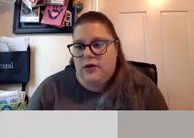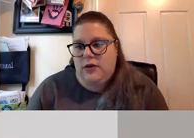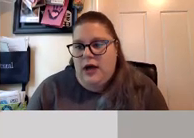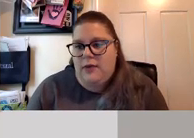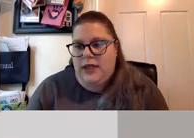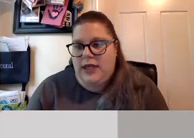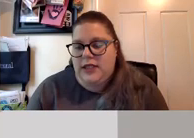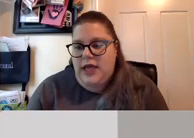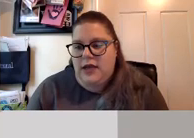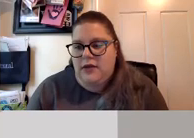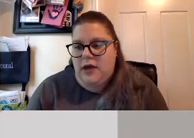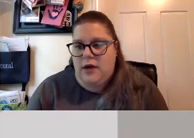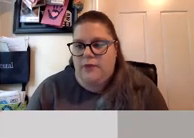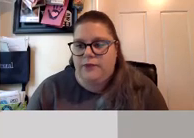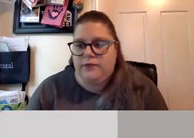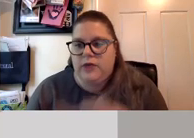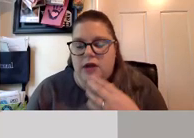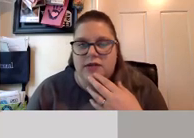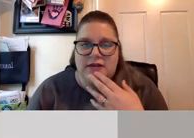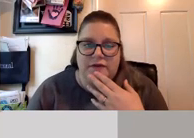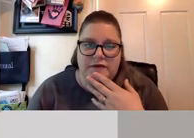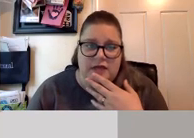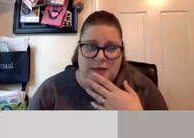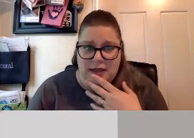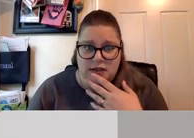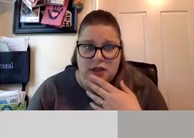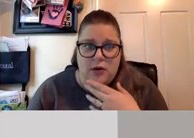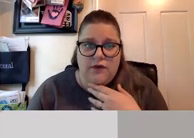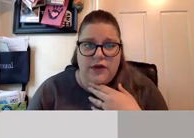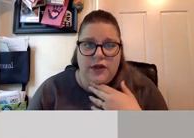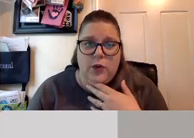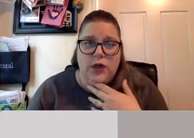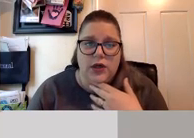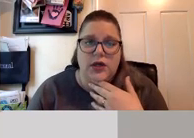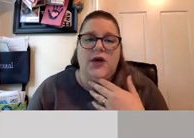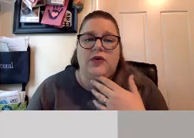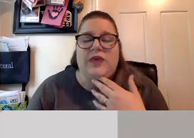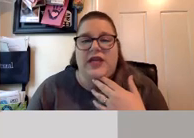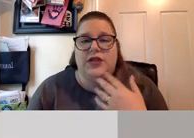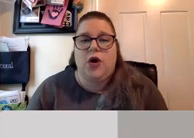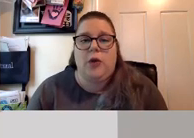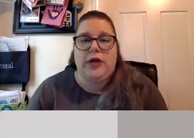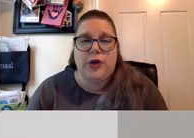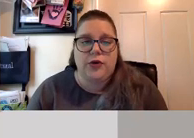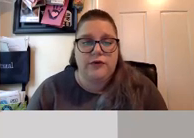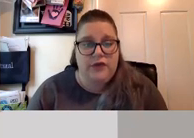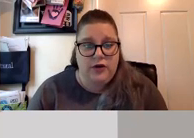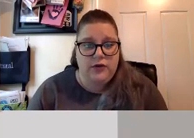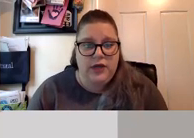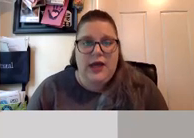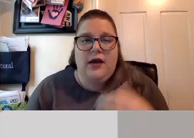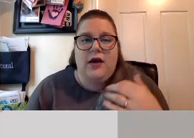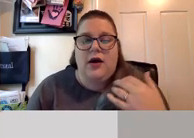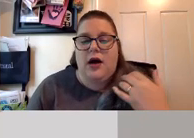Okay, so I'd like to take 10 to 15 minutes to go over the Word remediation homework